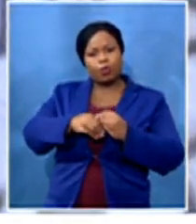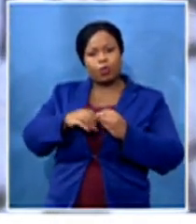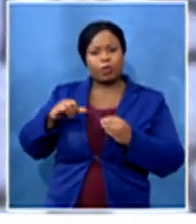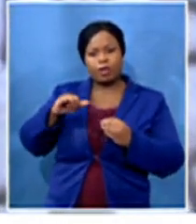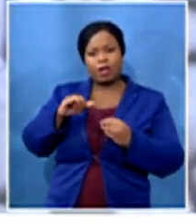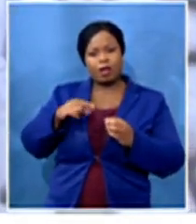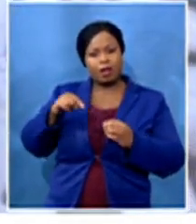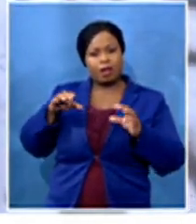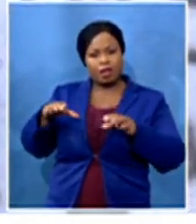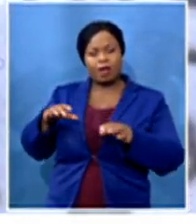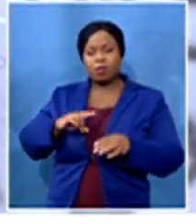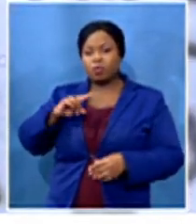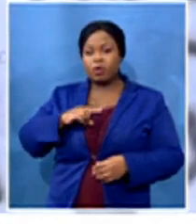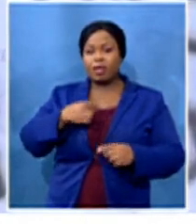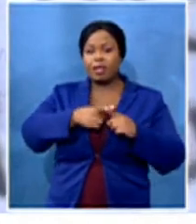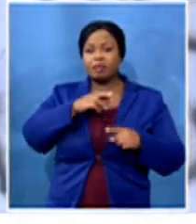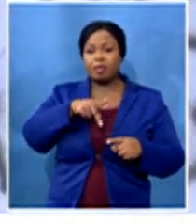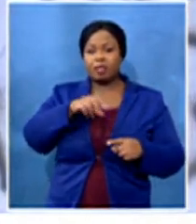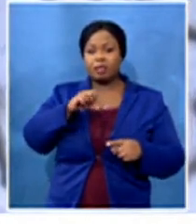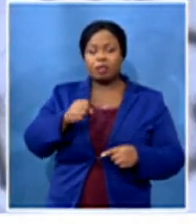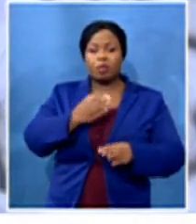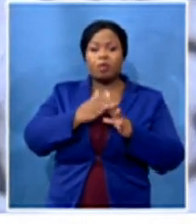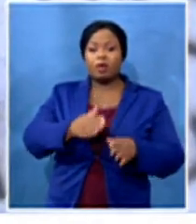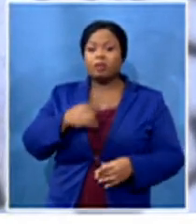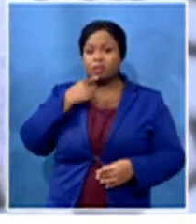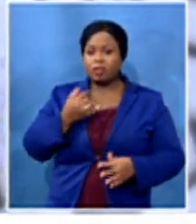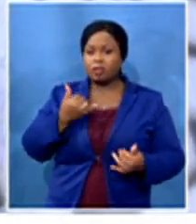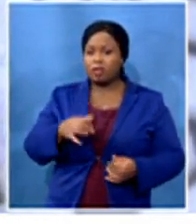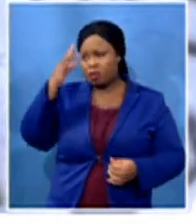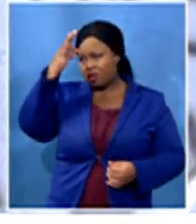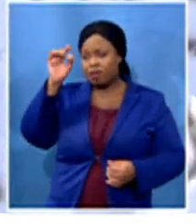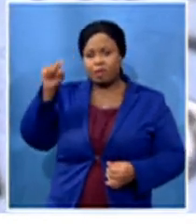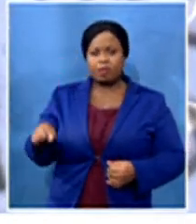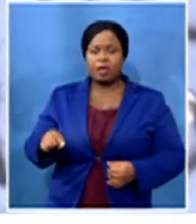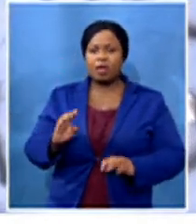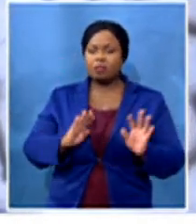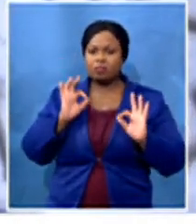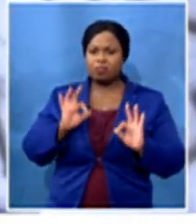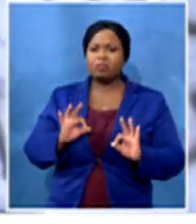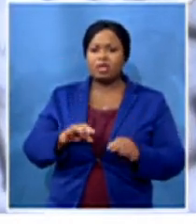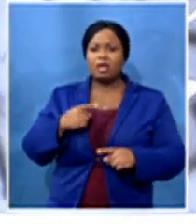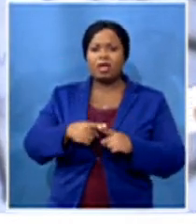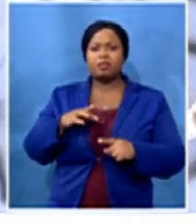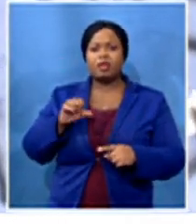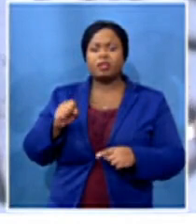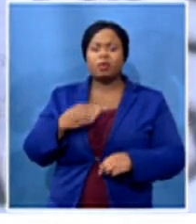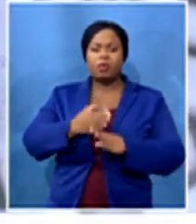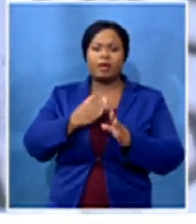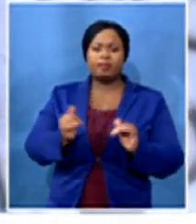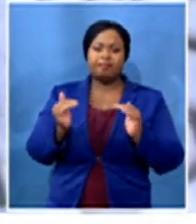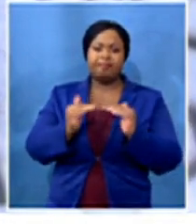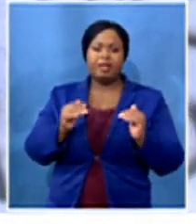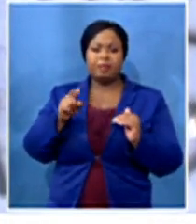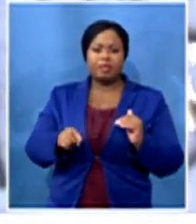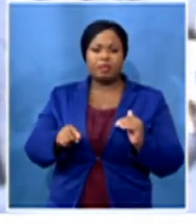there are essentially SA Express workers are essentially calling on government to treat SA Express workers equally and to